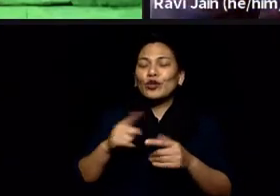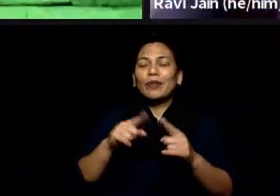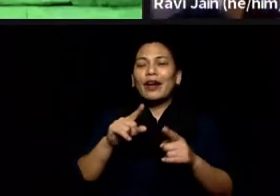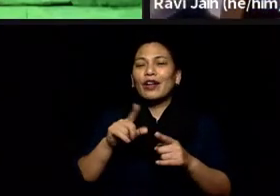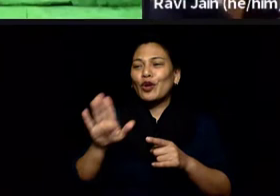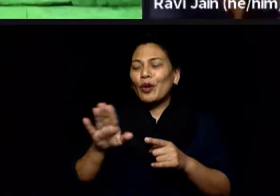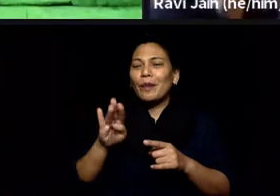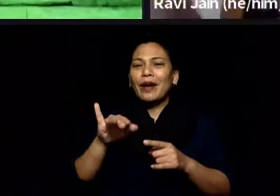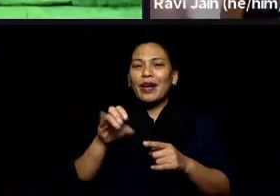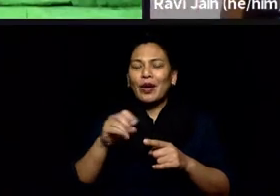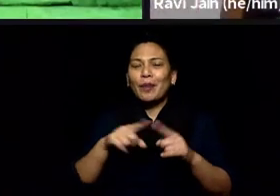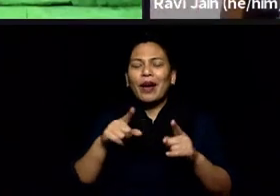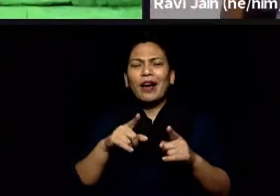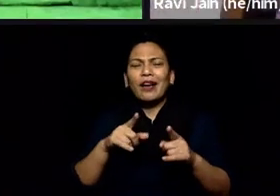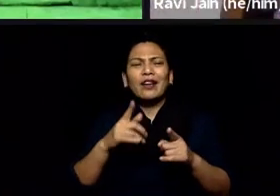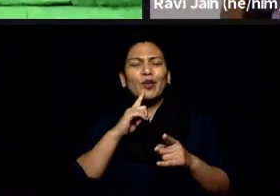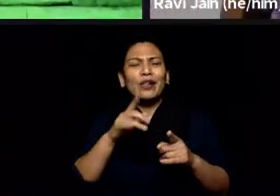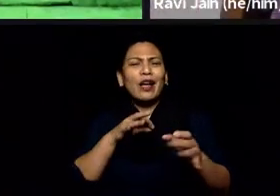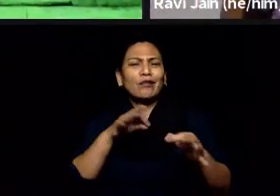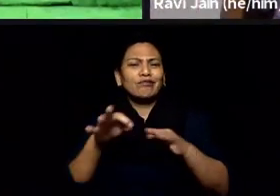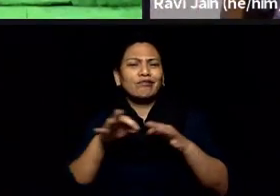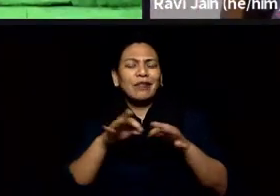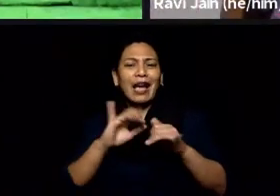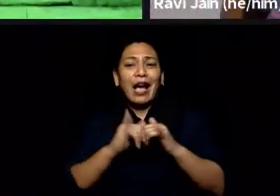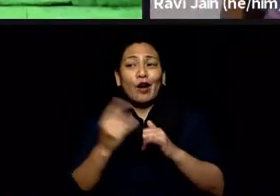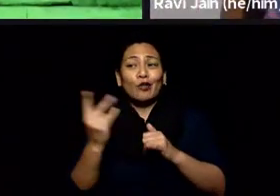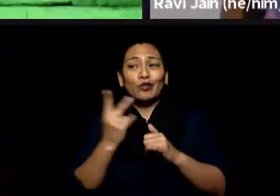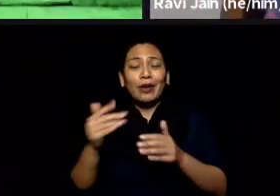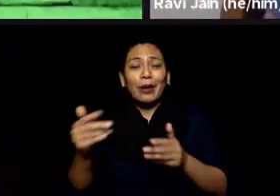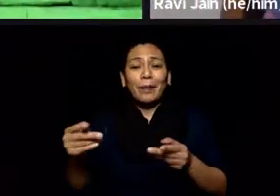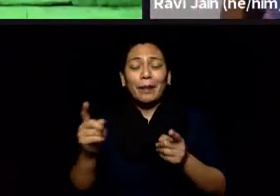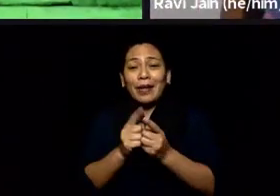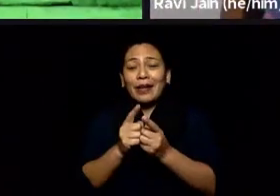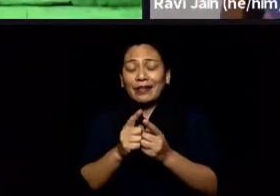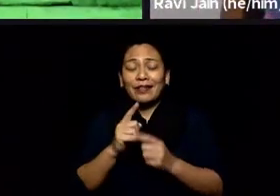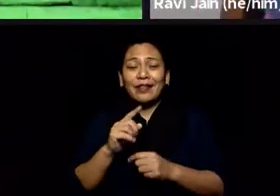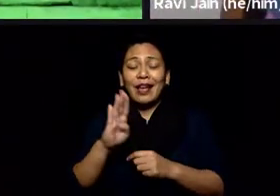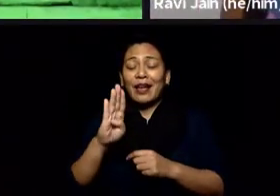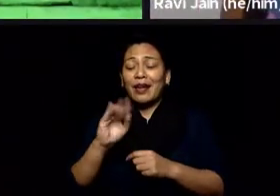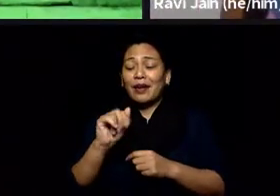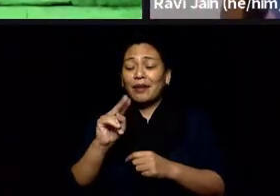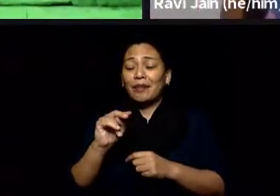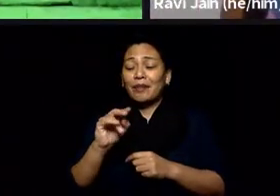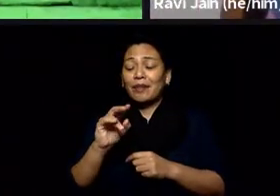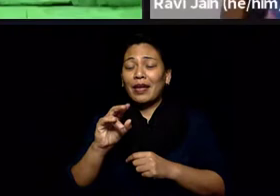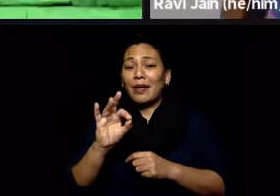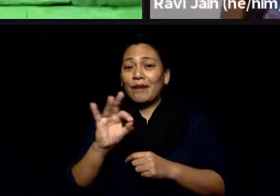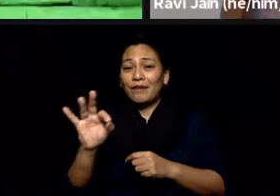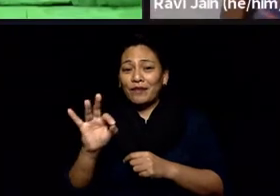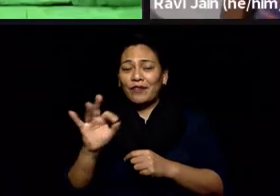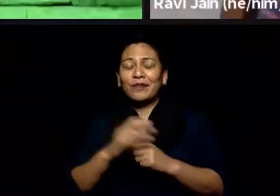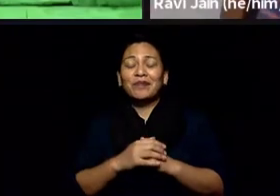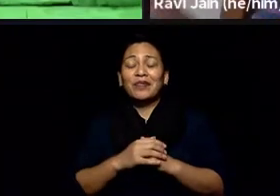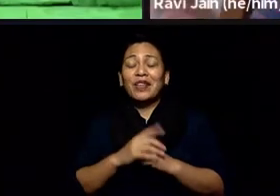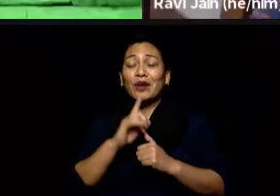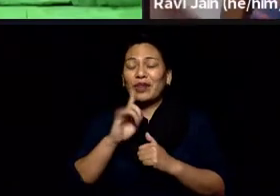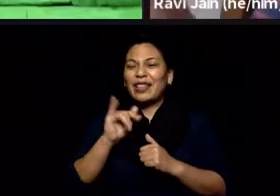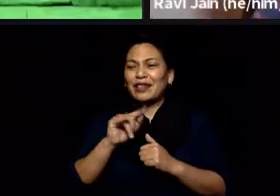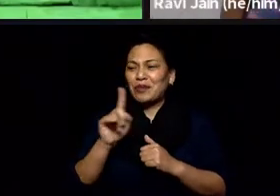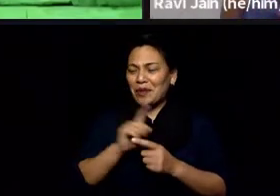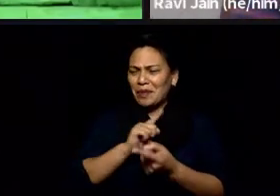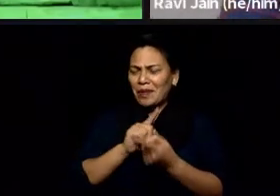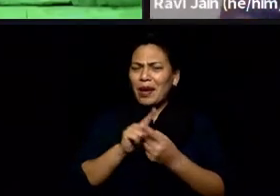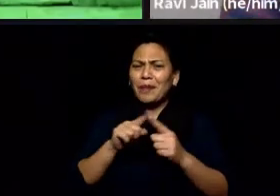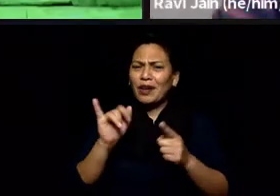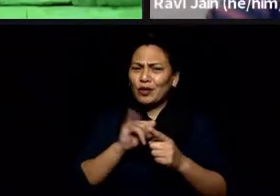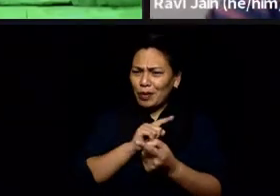met. How we met, I was going to mention Banff. I don't know. This conversation happened also because you and